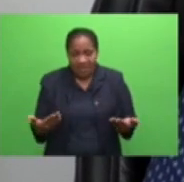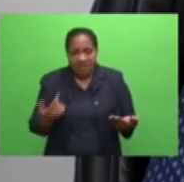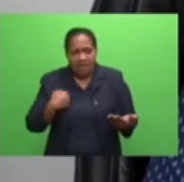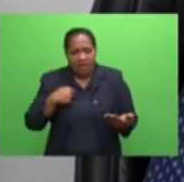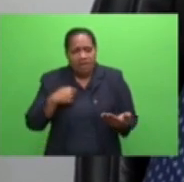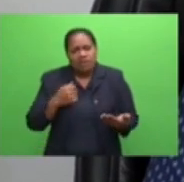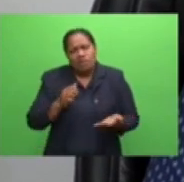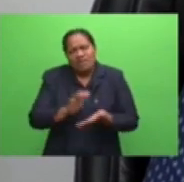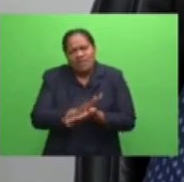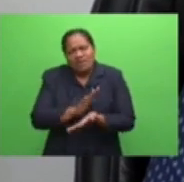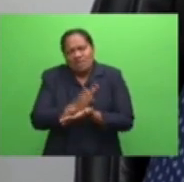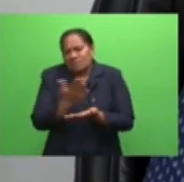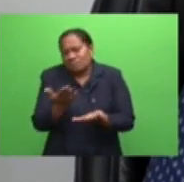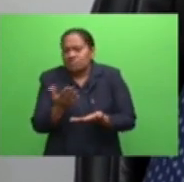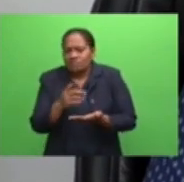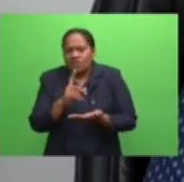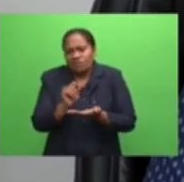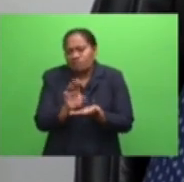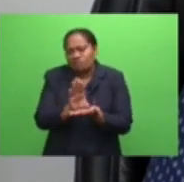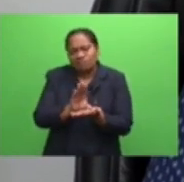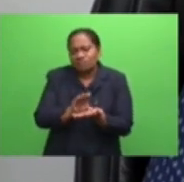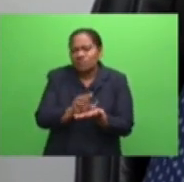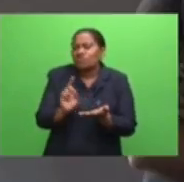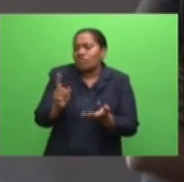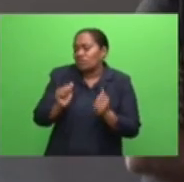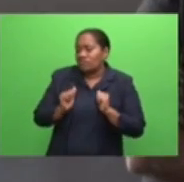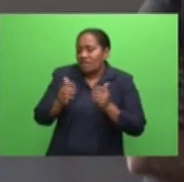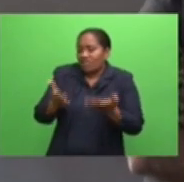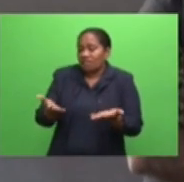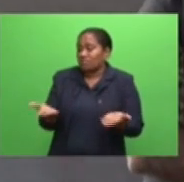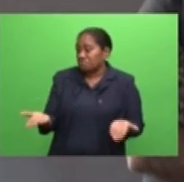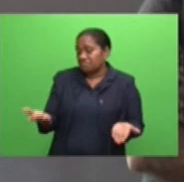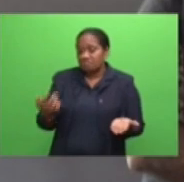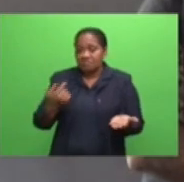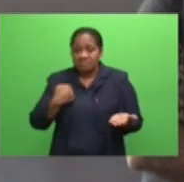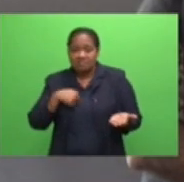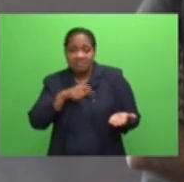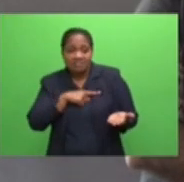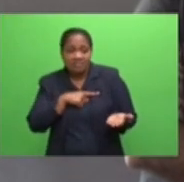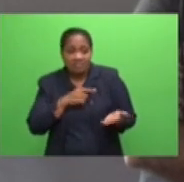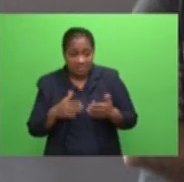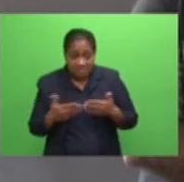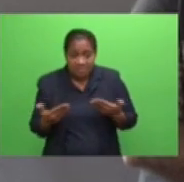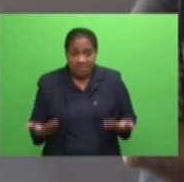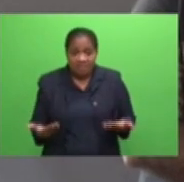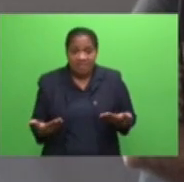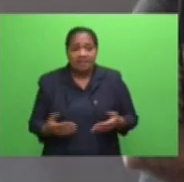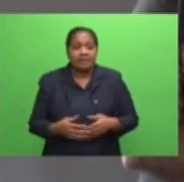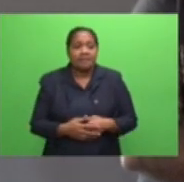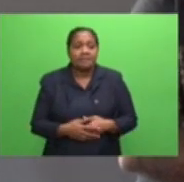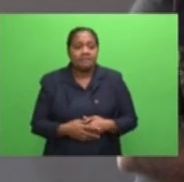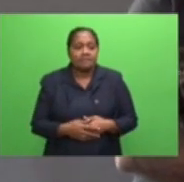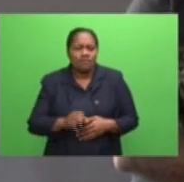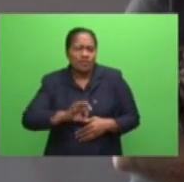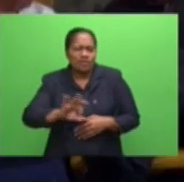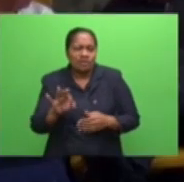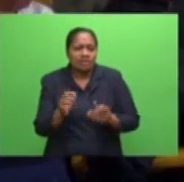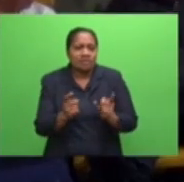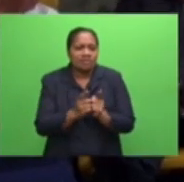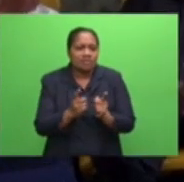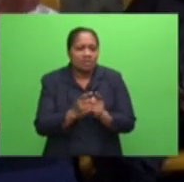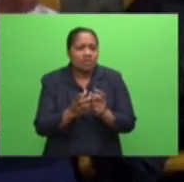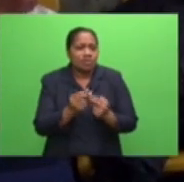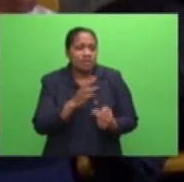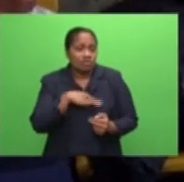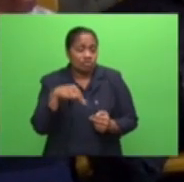discounts on what is available. So at the moment, we haven't had another meeting with the Ministry of